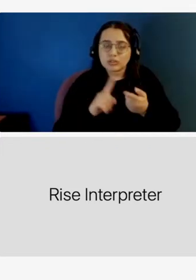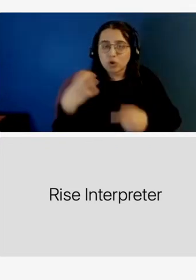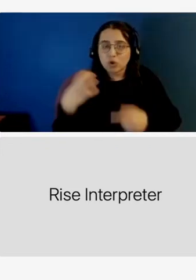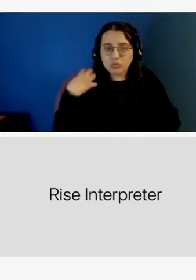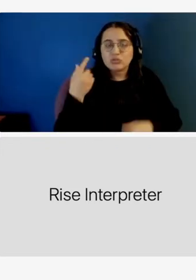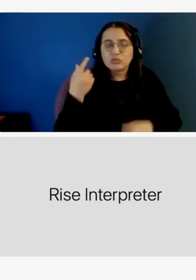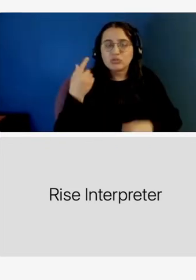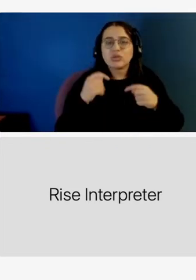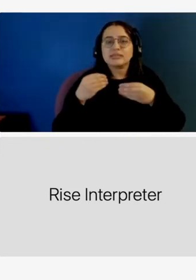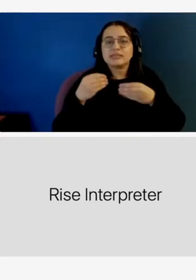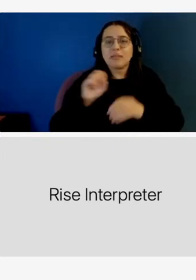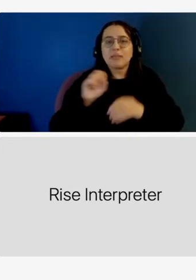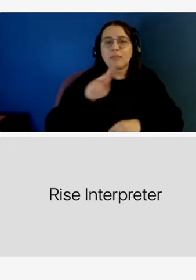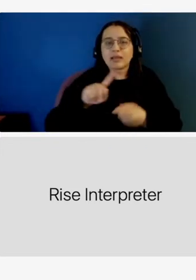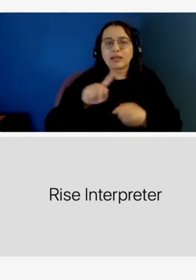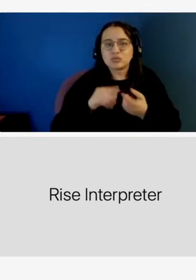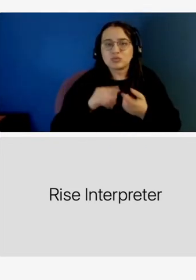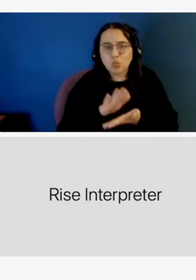school.